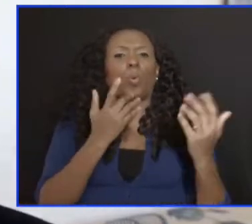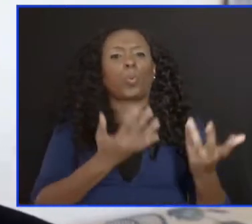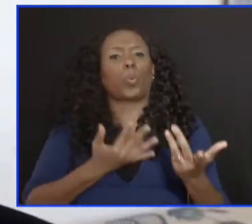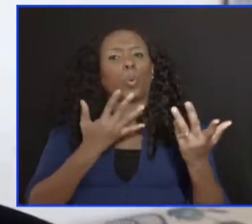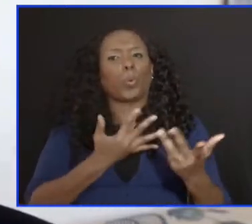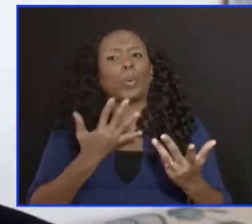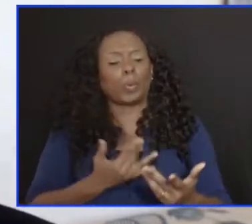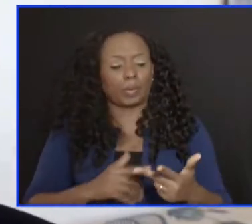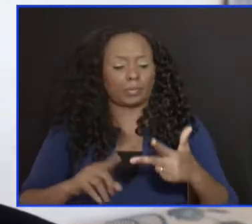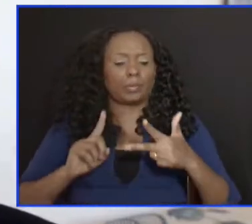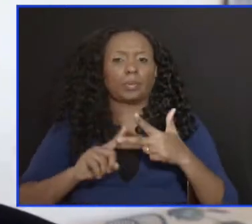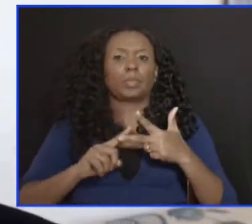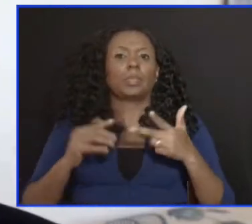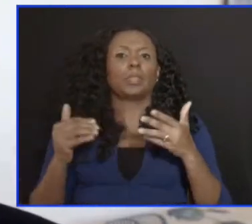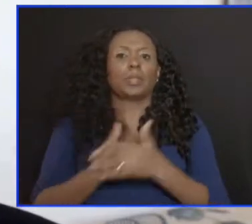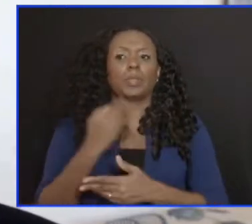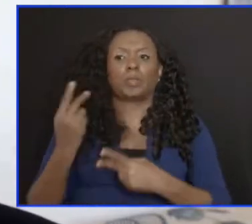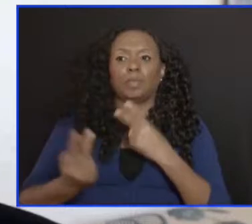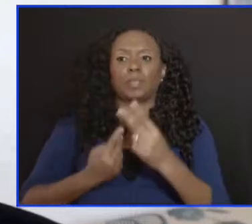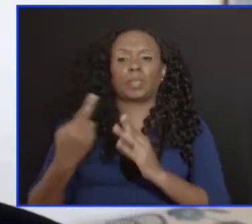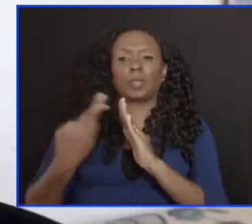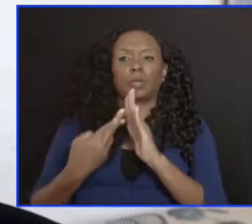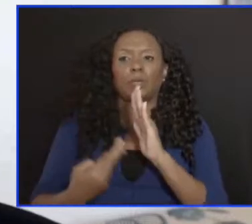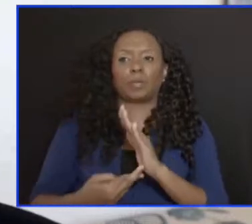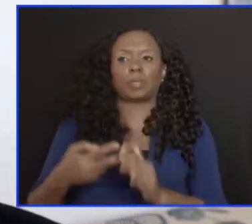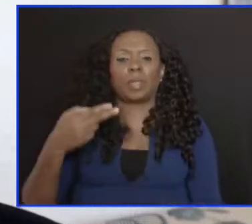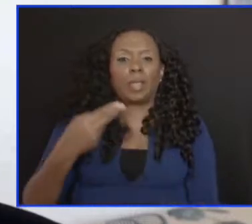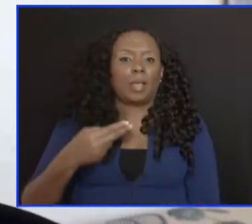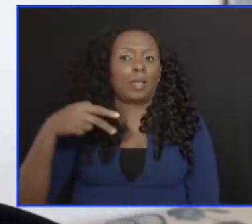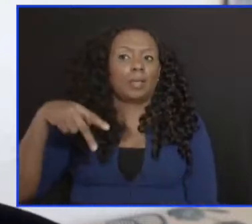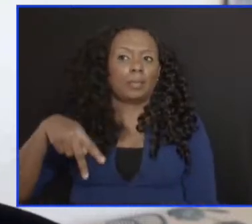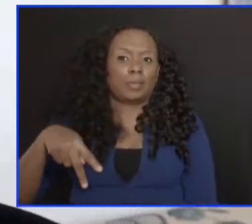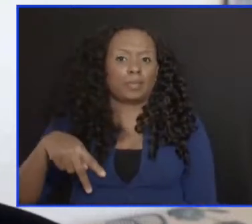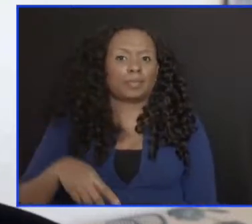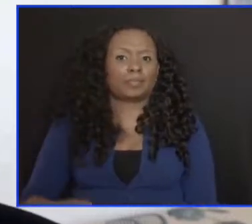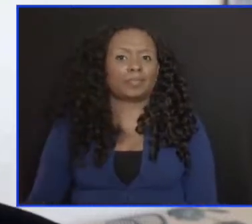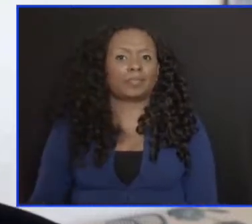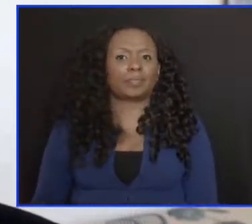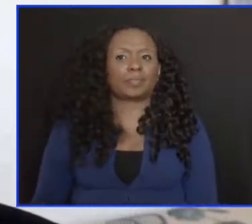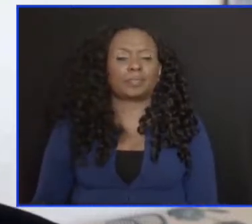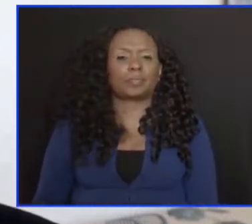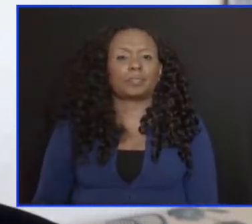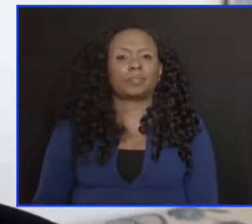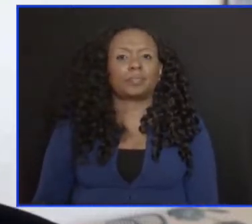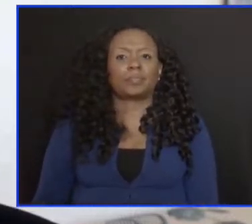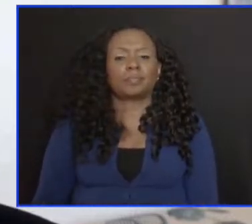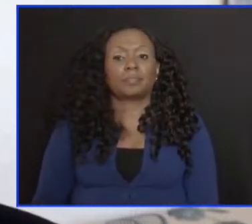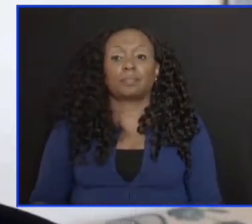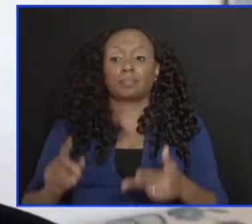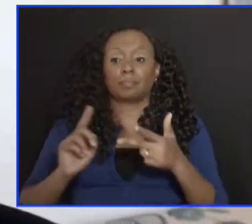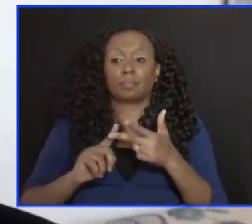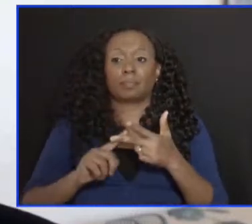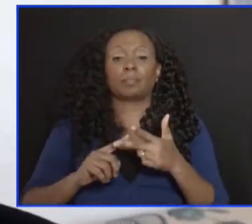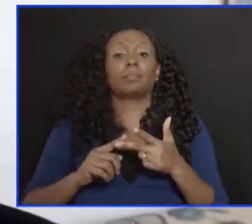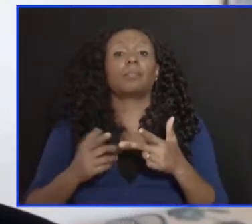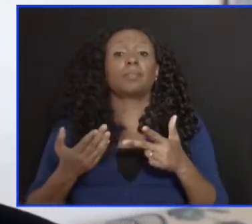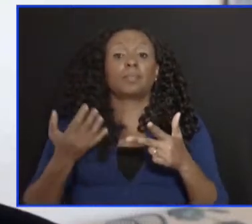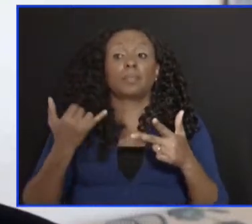new visitation rules at the Harrison Point facility, where people who are already